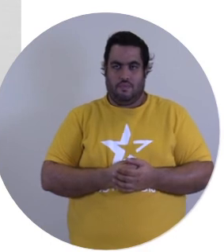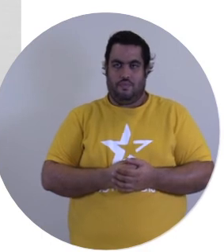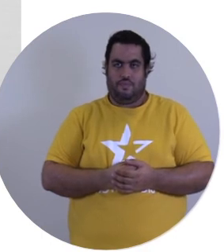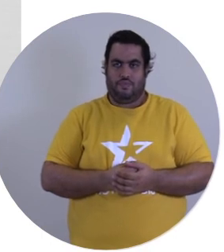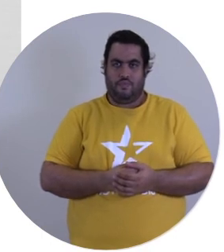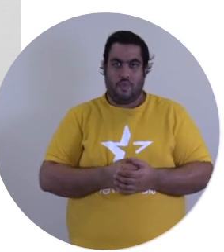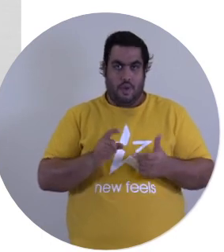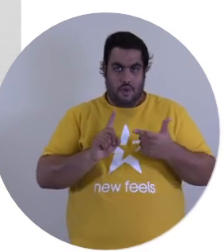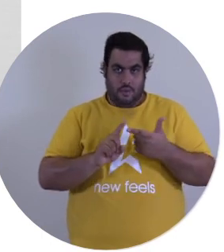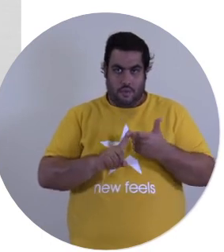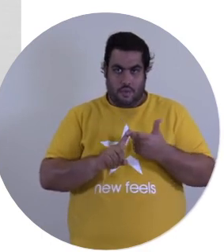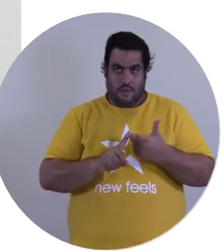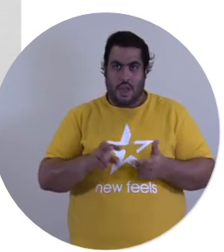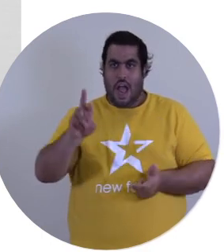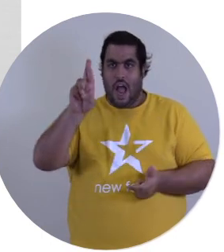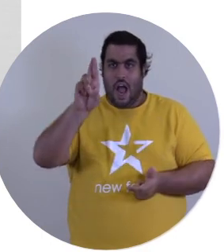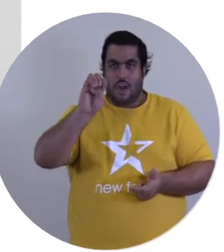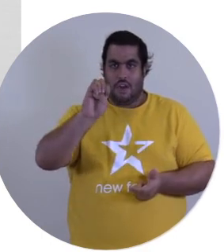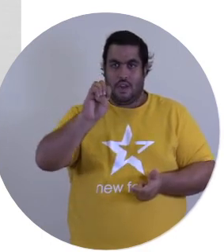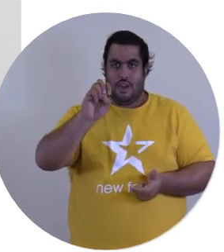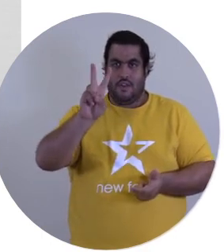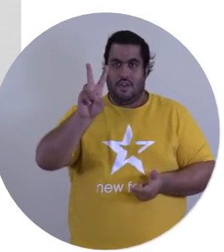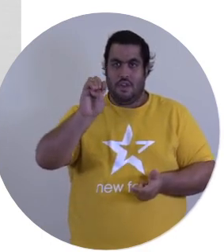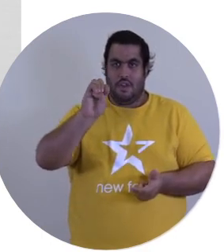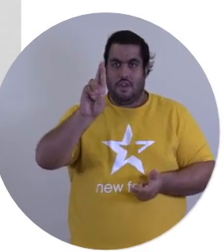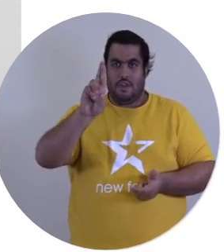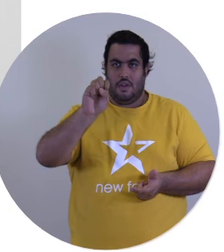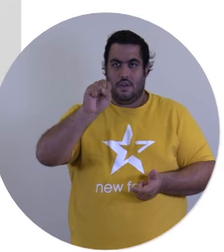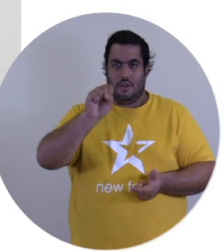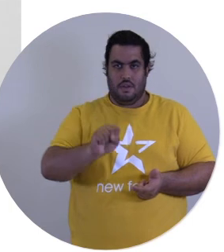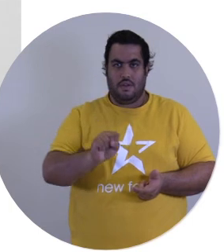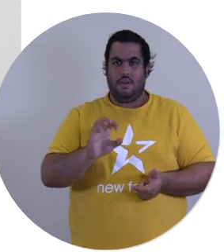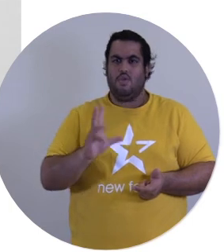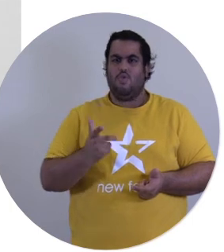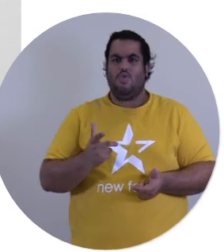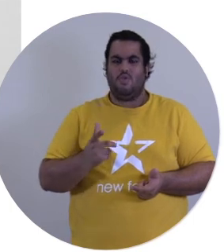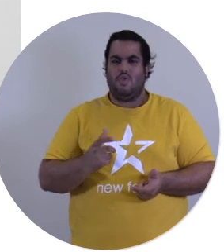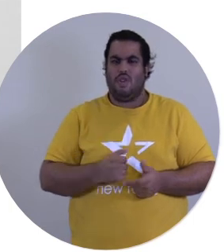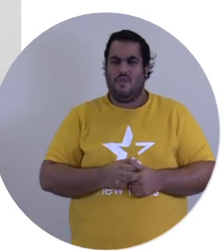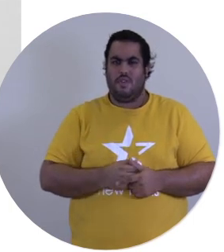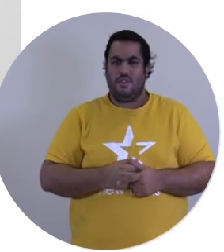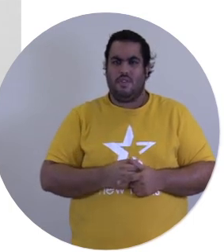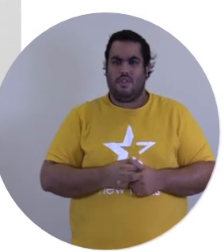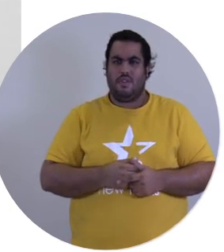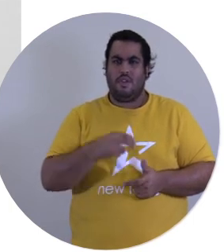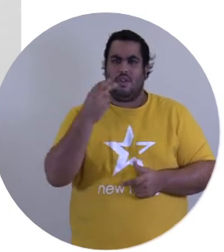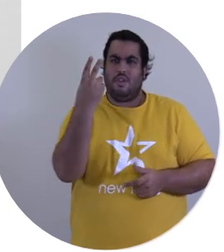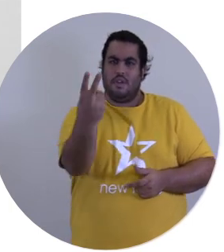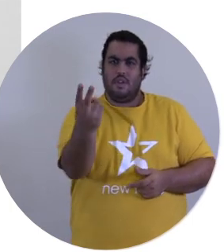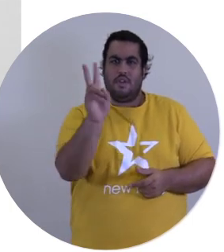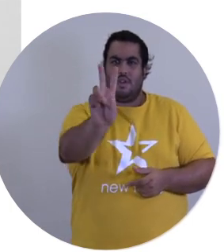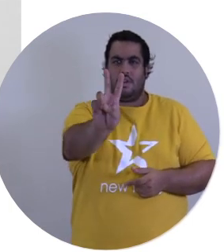play Uno. You have a reverse card, or when you drive a car, you can put it on reverse. An example would